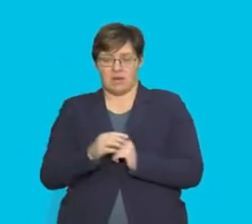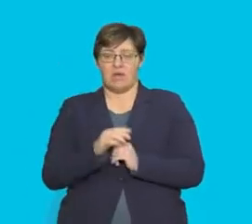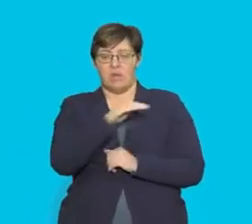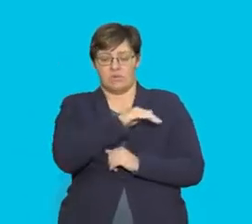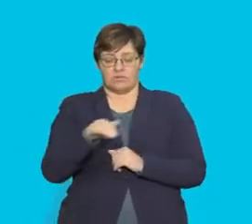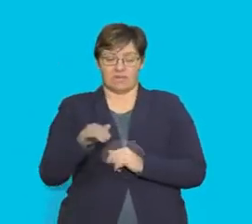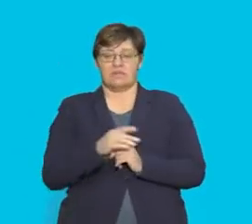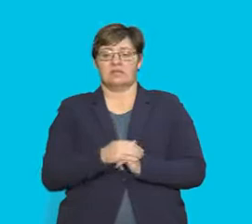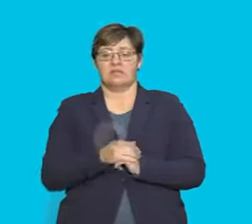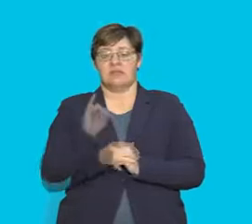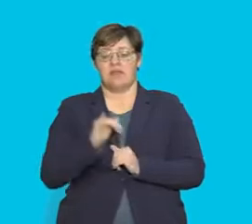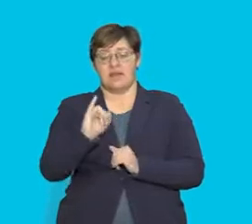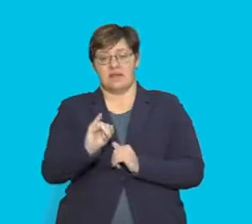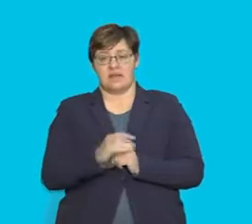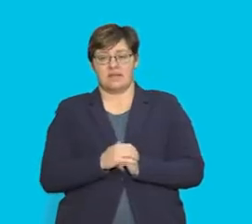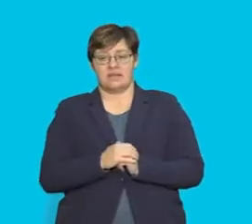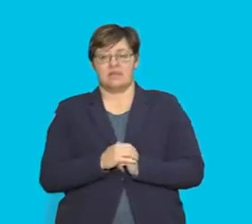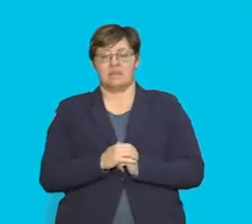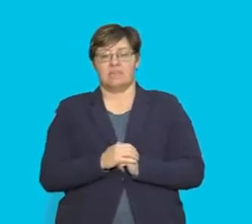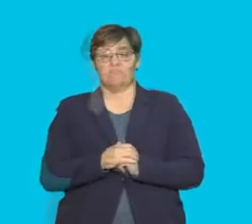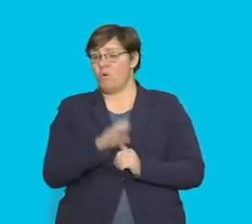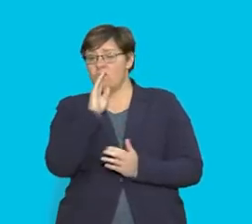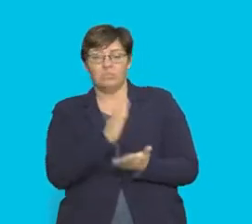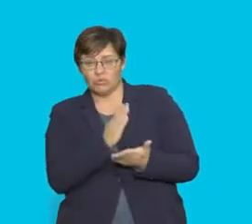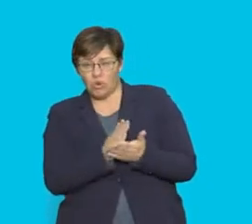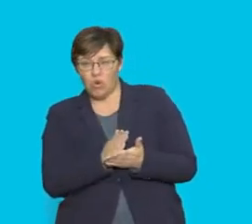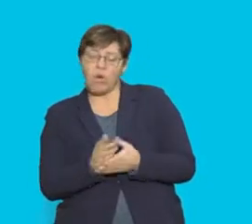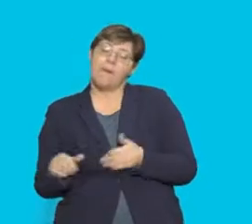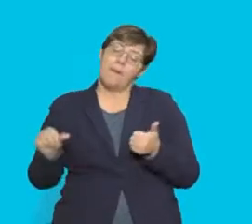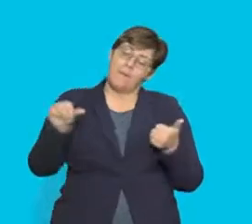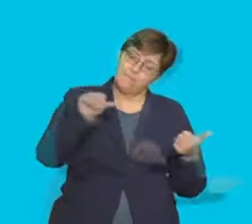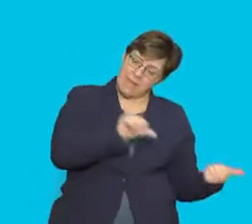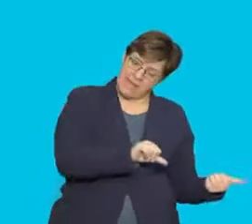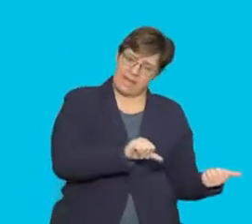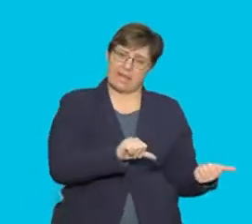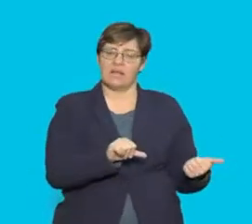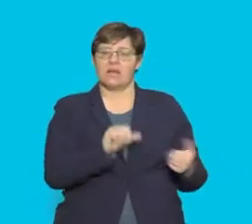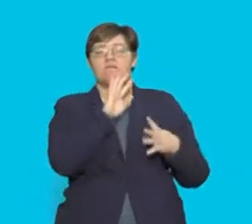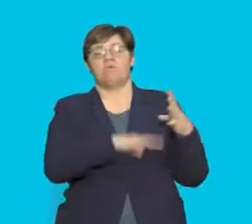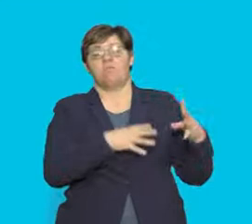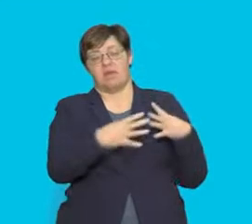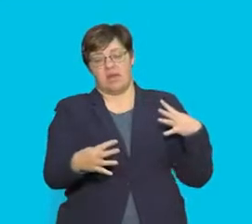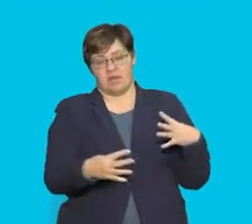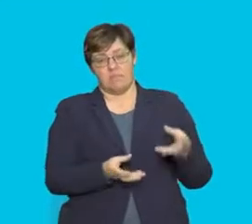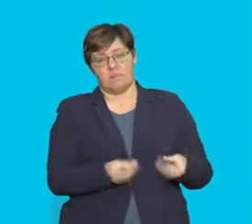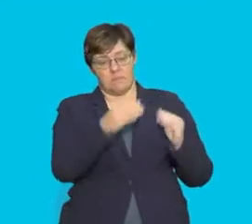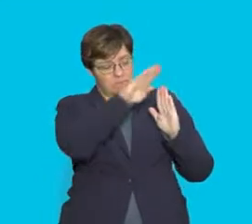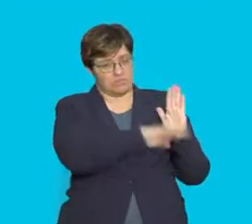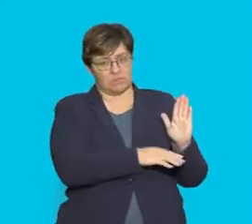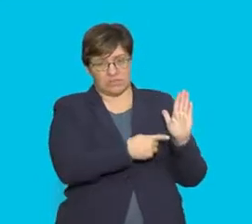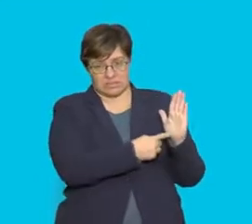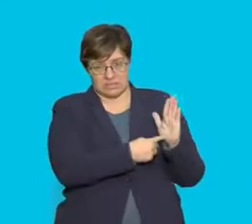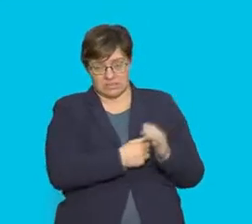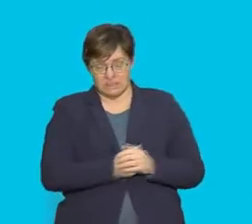all divided by I, right? If you are not sure, always go back to the formula that you have in